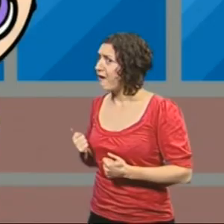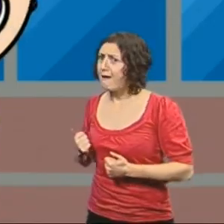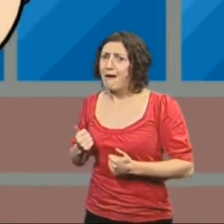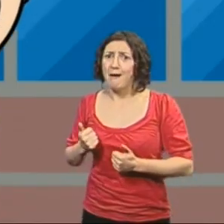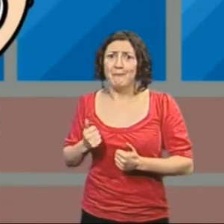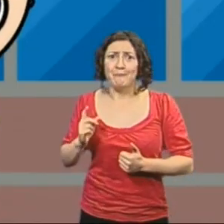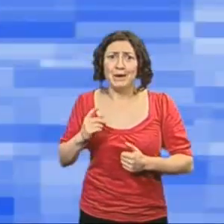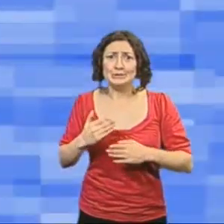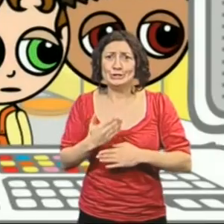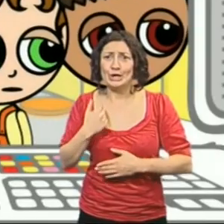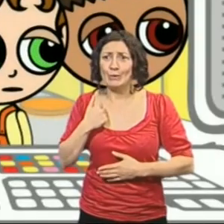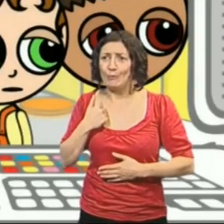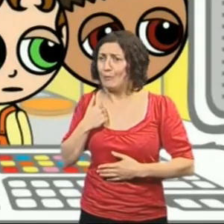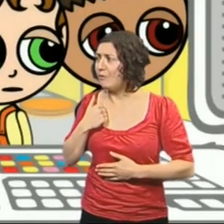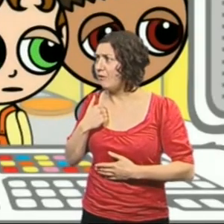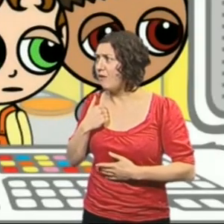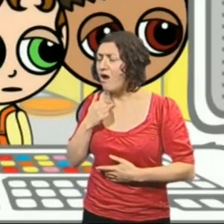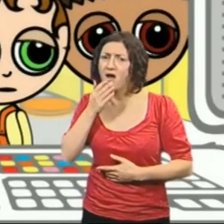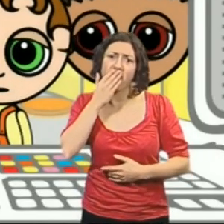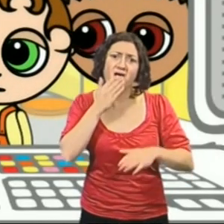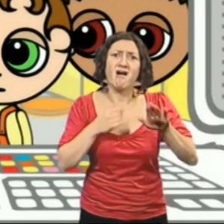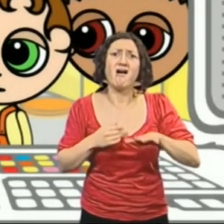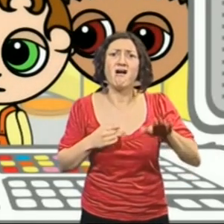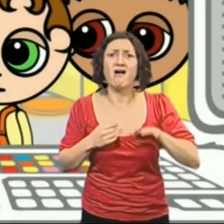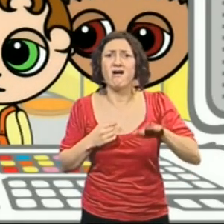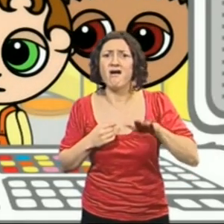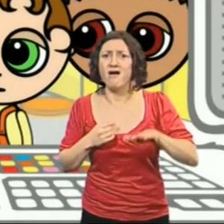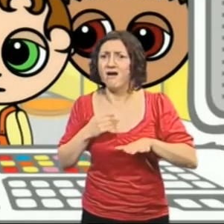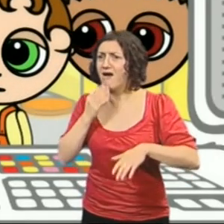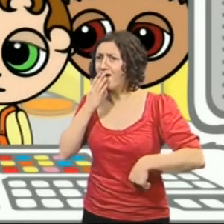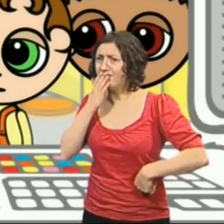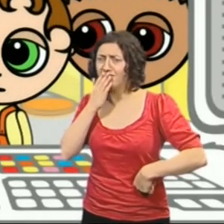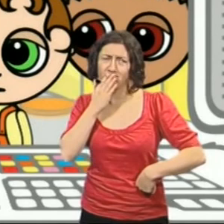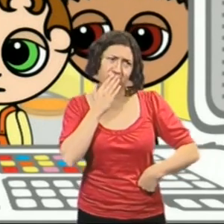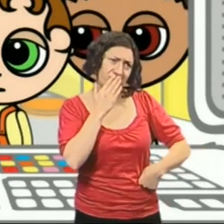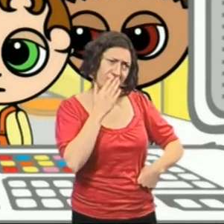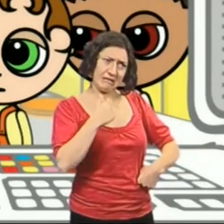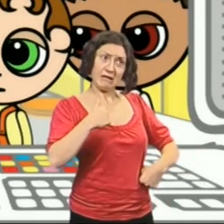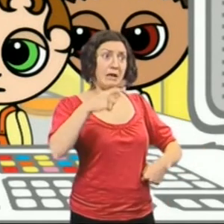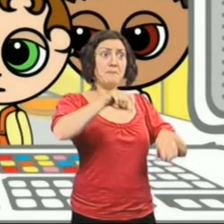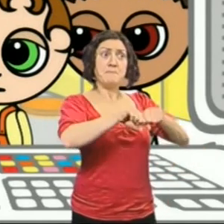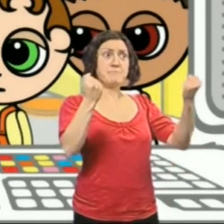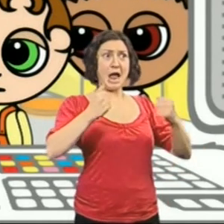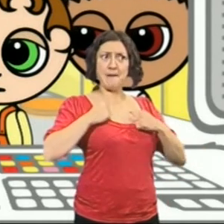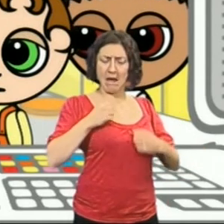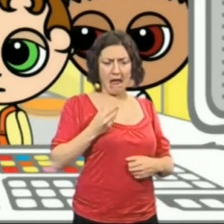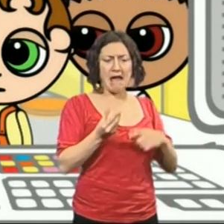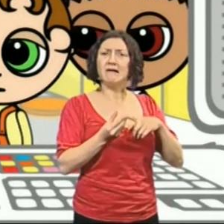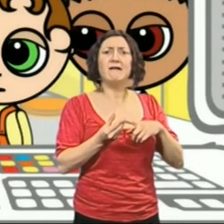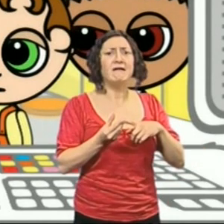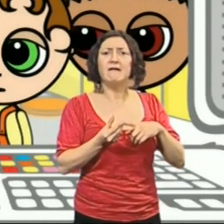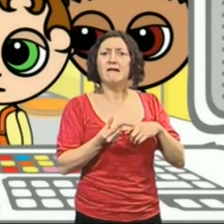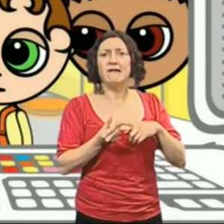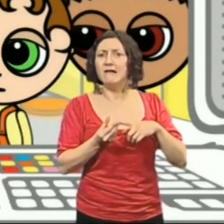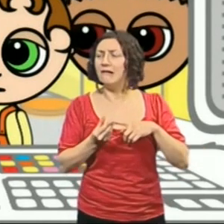going to do? Poor Noel. Imagine breaking something that belongs to someone else.